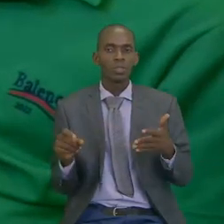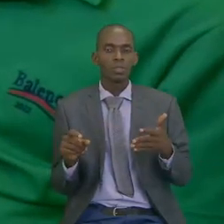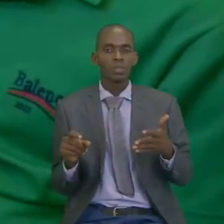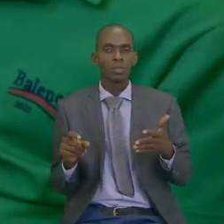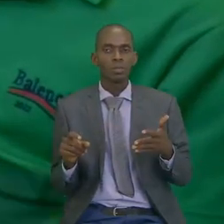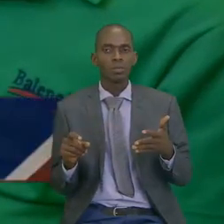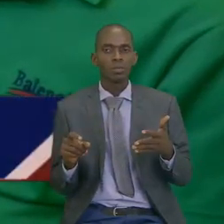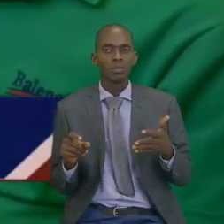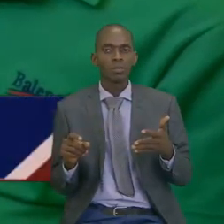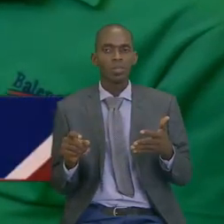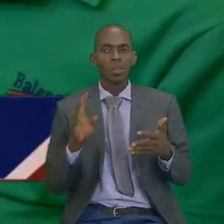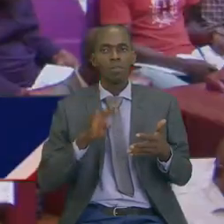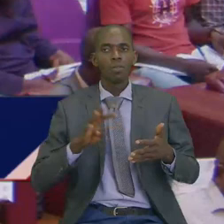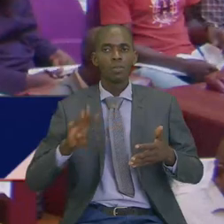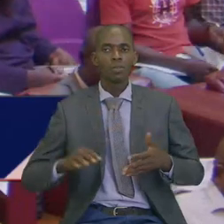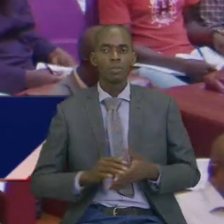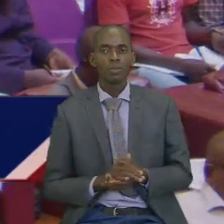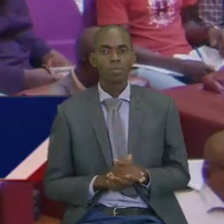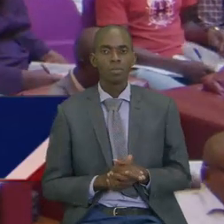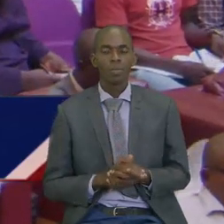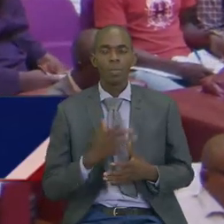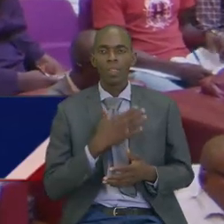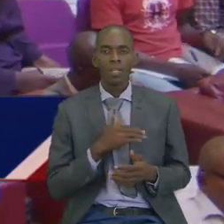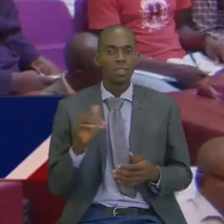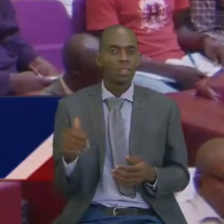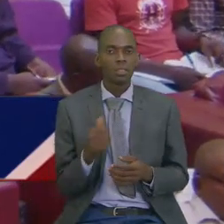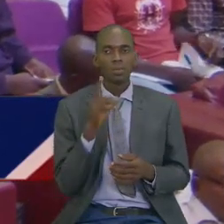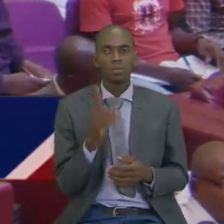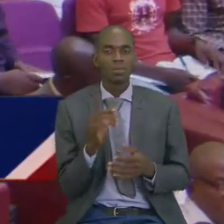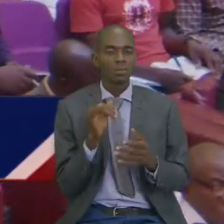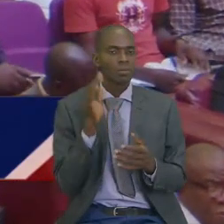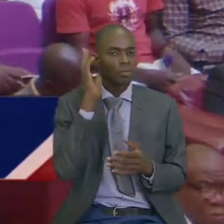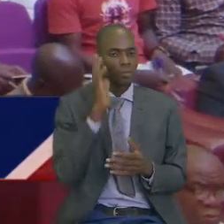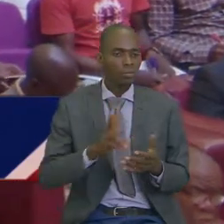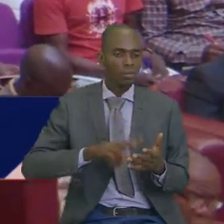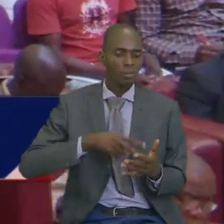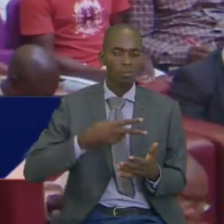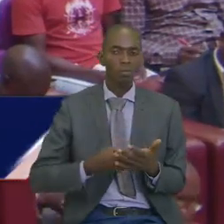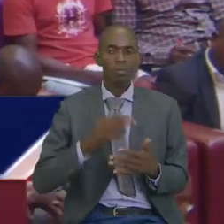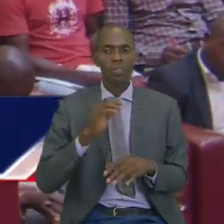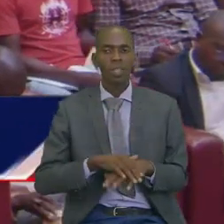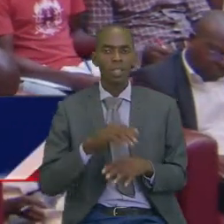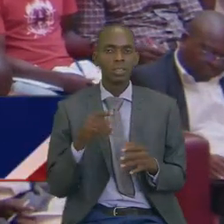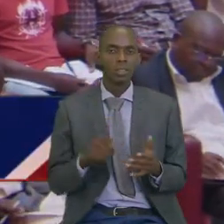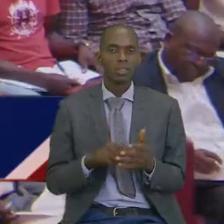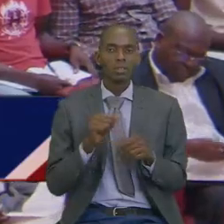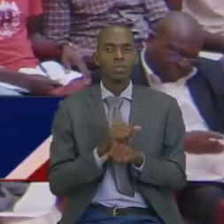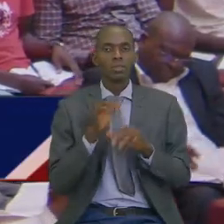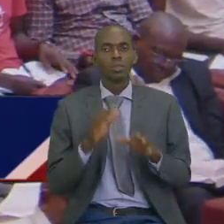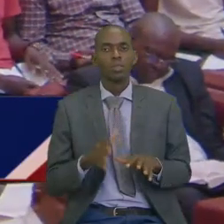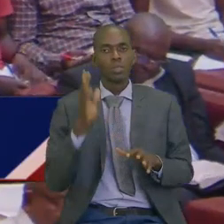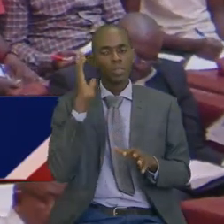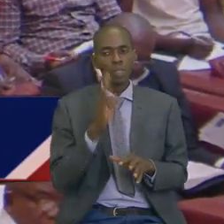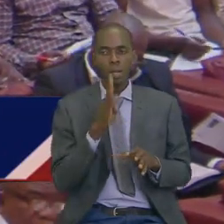21, reading from verse 44, and whosoever shall fall on this stone shall be